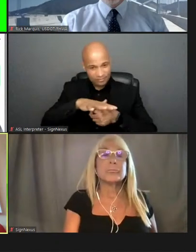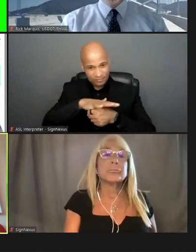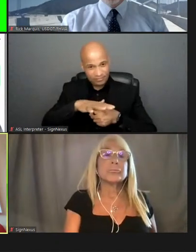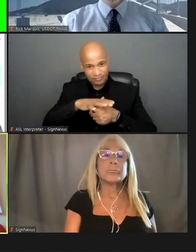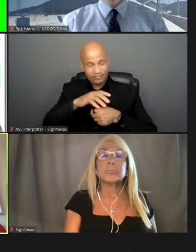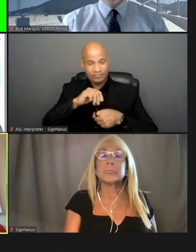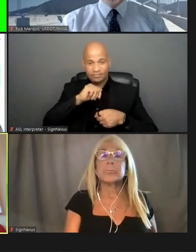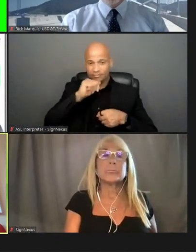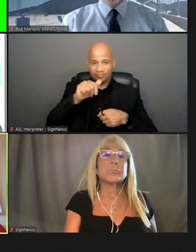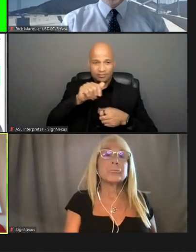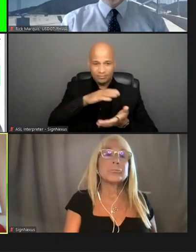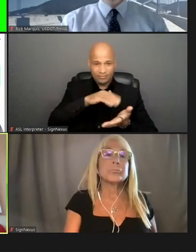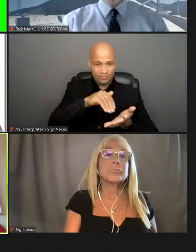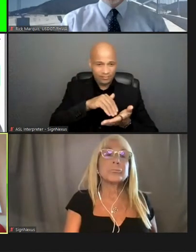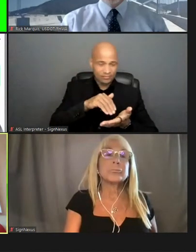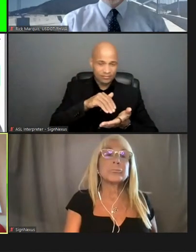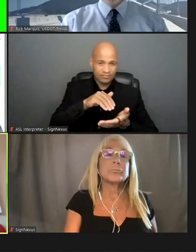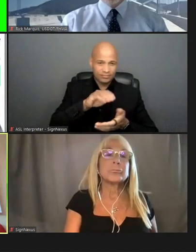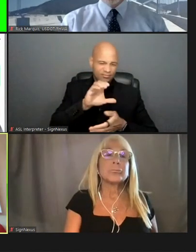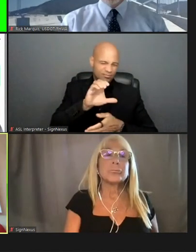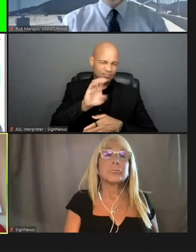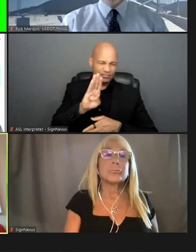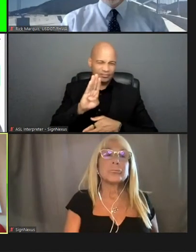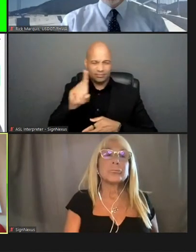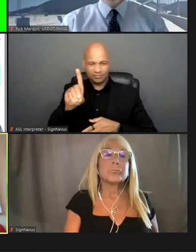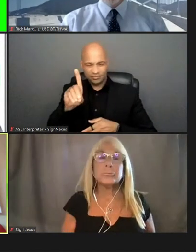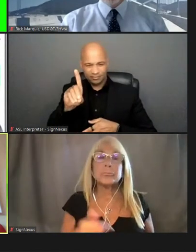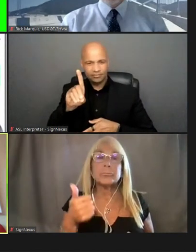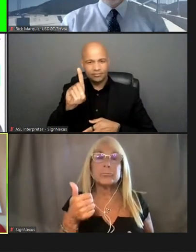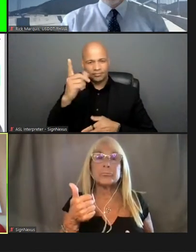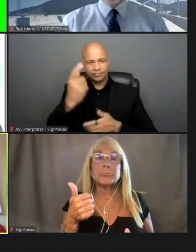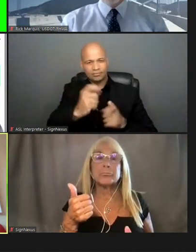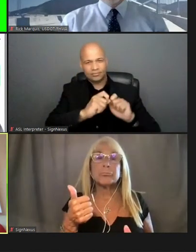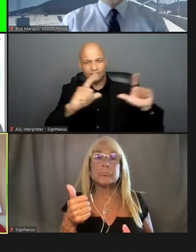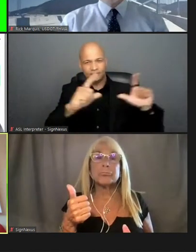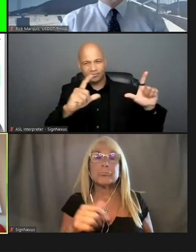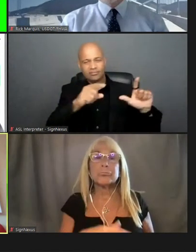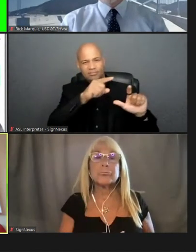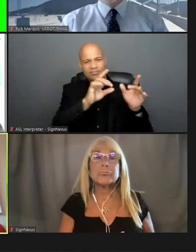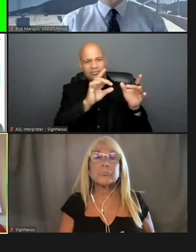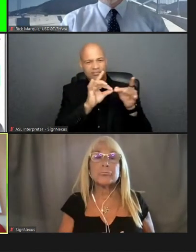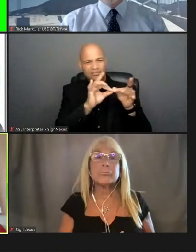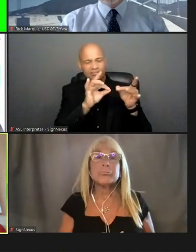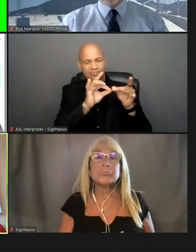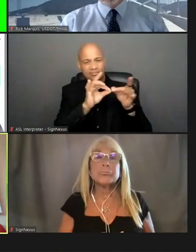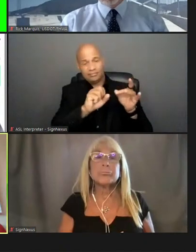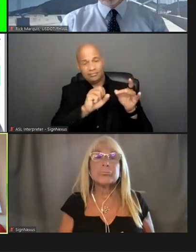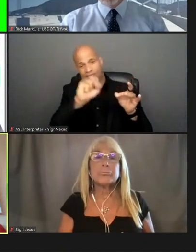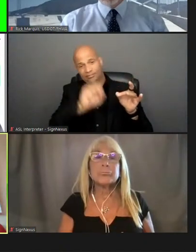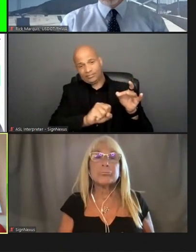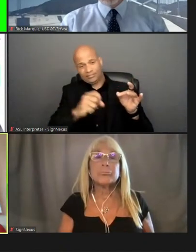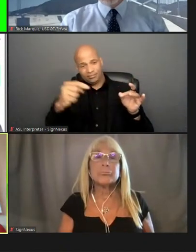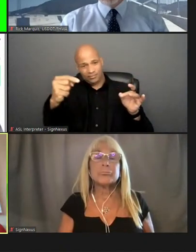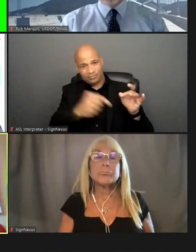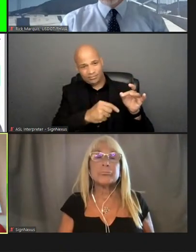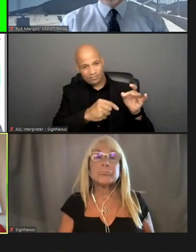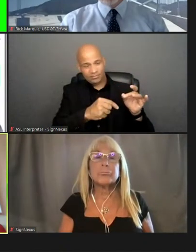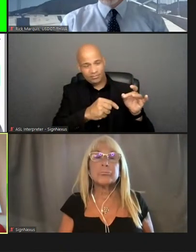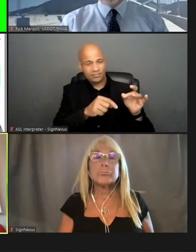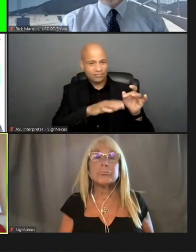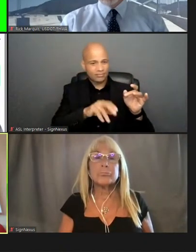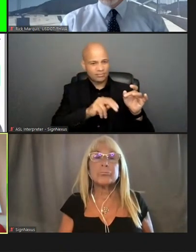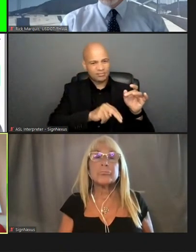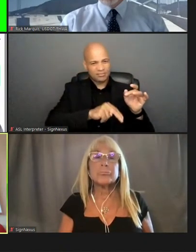district according to a slide presented on Saturday at this hearing southbound quote southbound slash